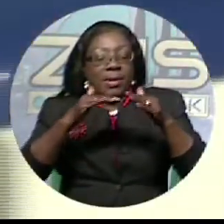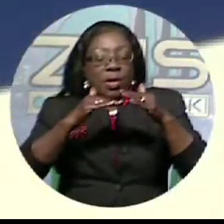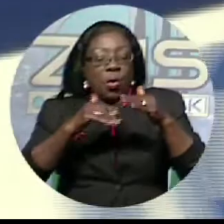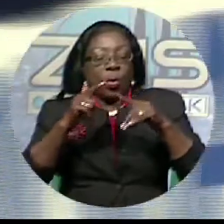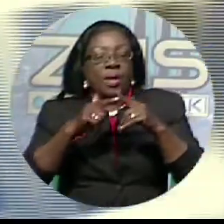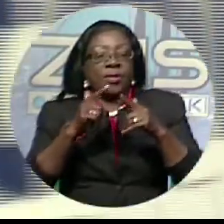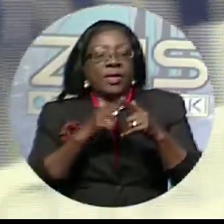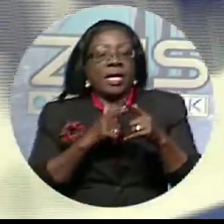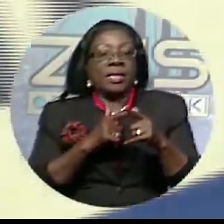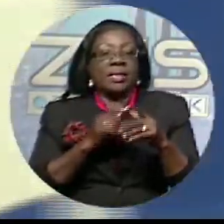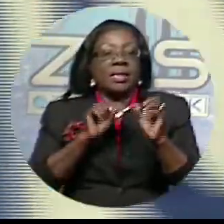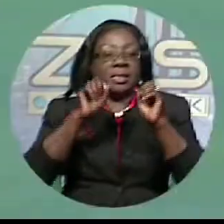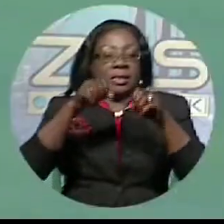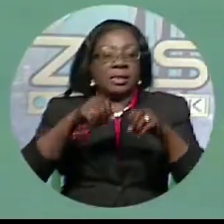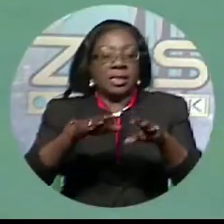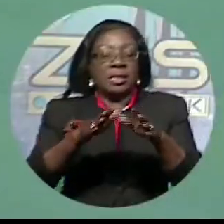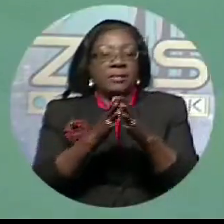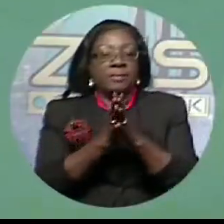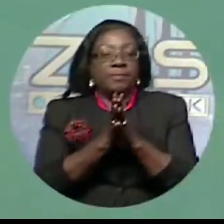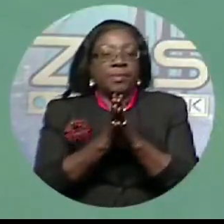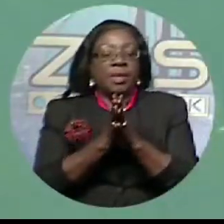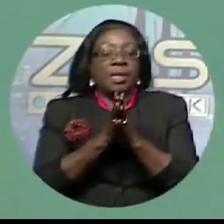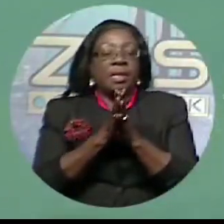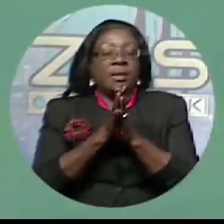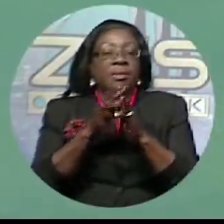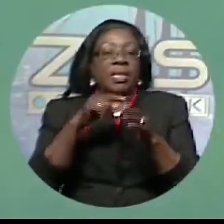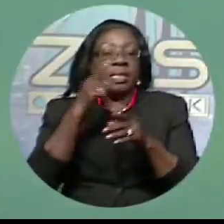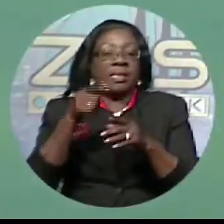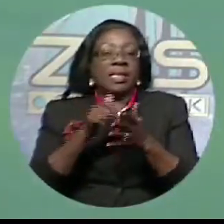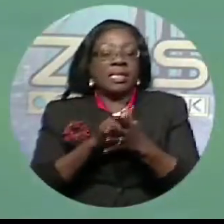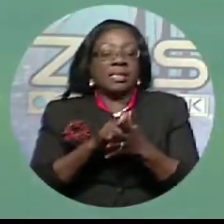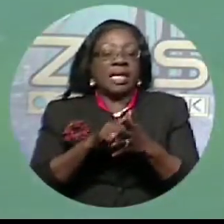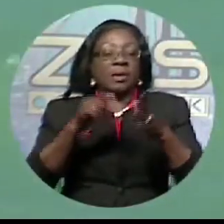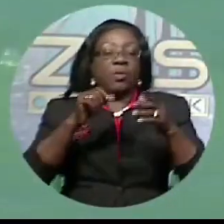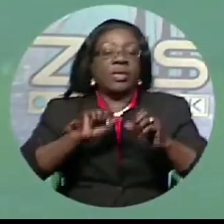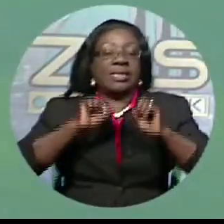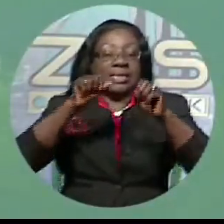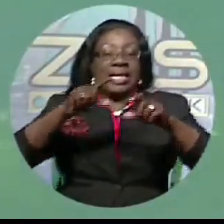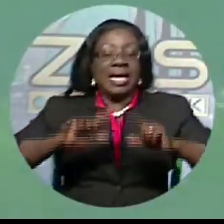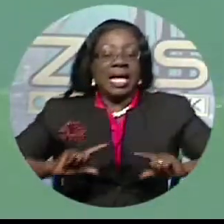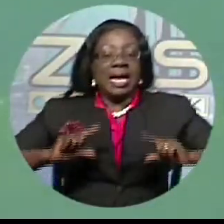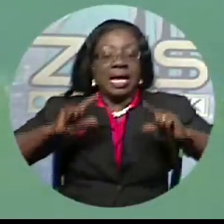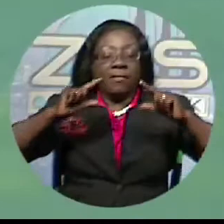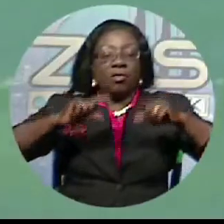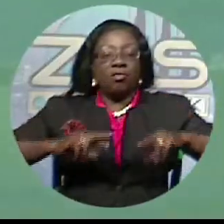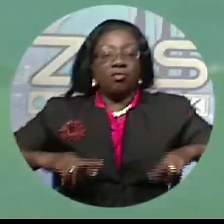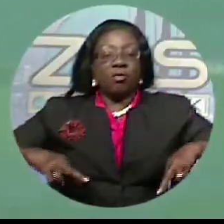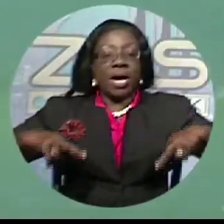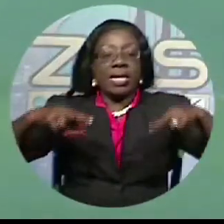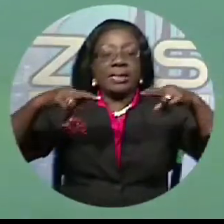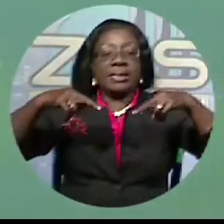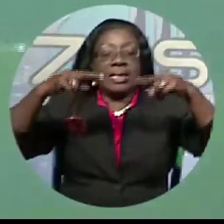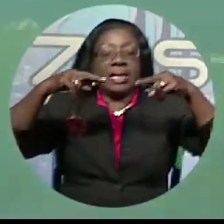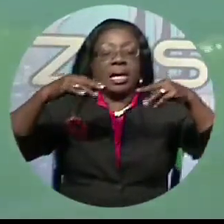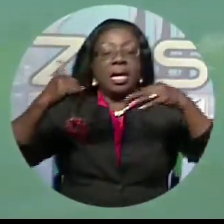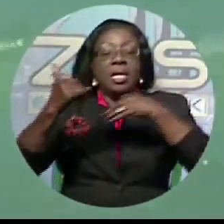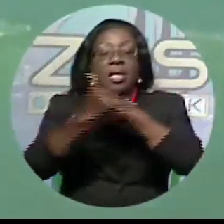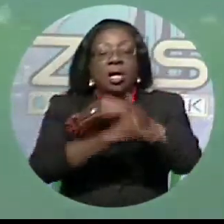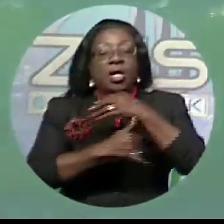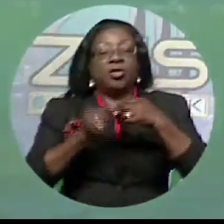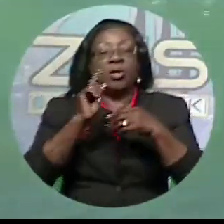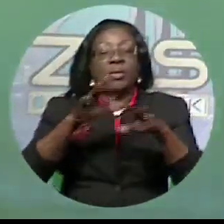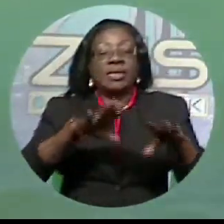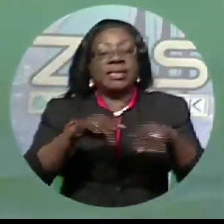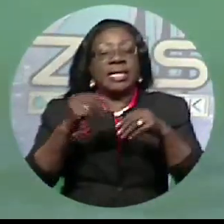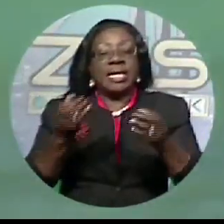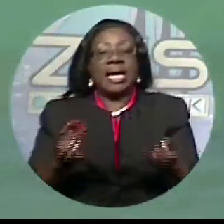world when it comes to climate change. McKinney-Lambert says with sea level rise an area of growing concern, the country must prepare to take